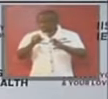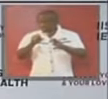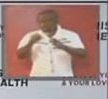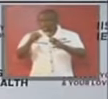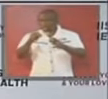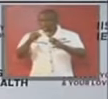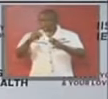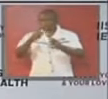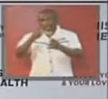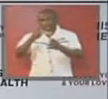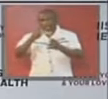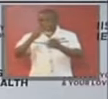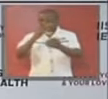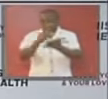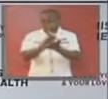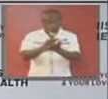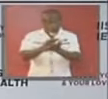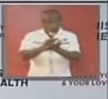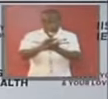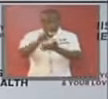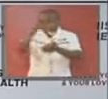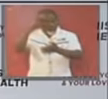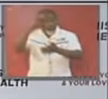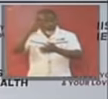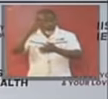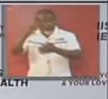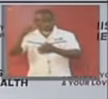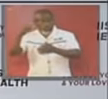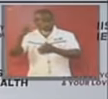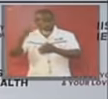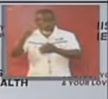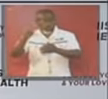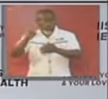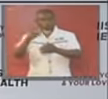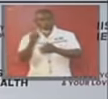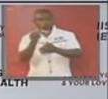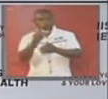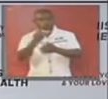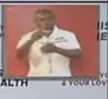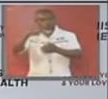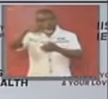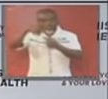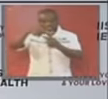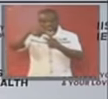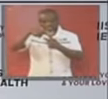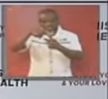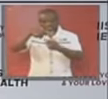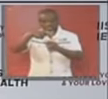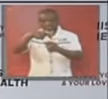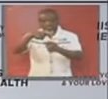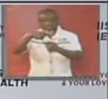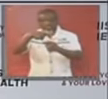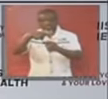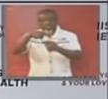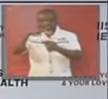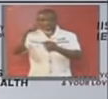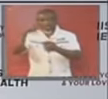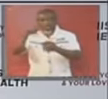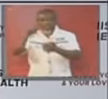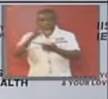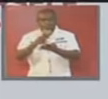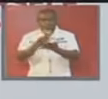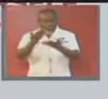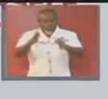WHO for this region. Pfizer. So Pfizer has been approved. Dr. Wheeler, sorry, just put on your Yeah. right. Sorry. So the